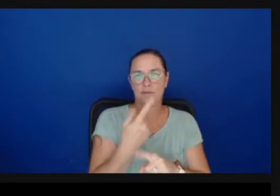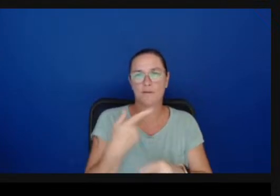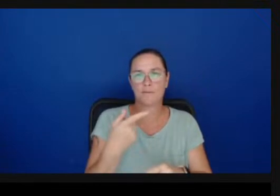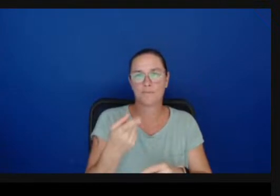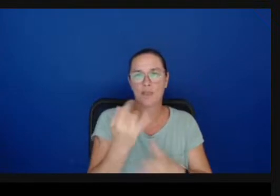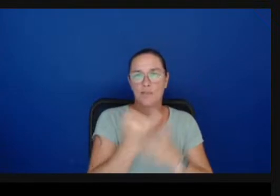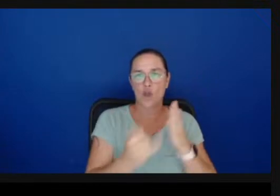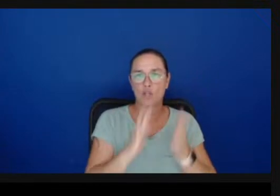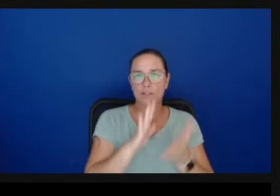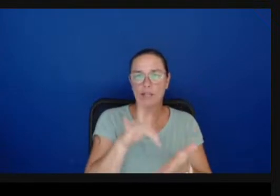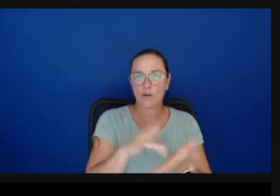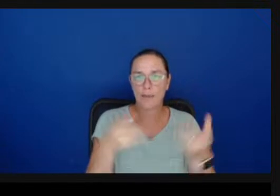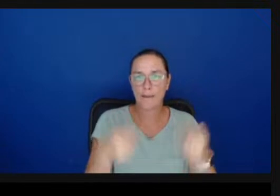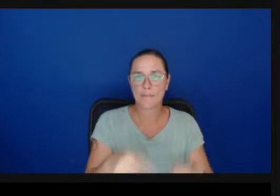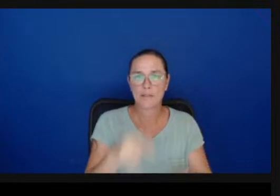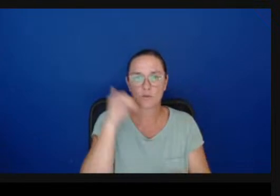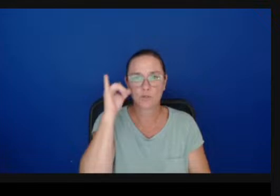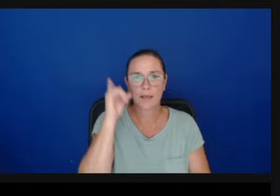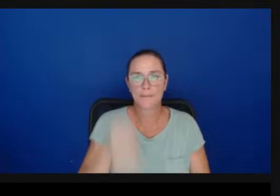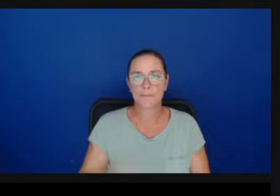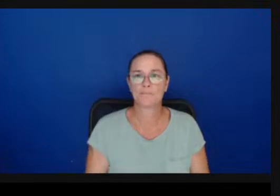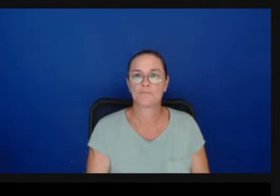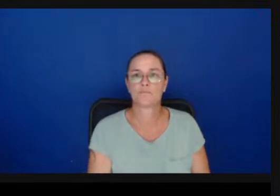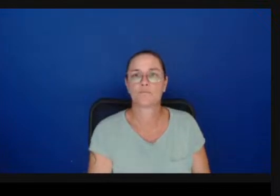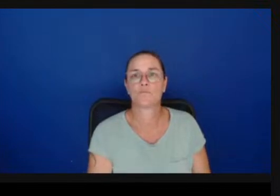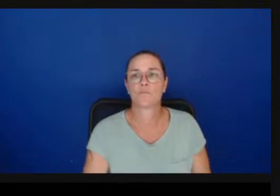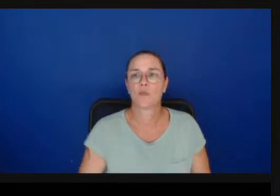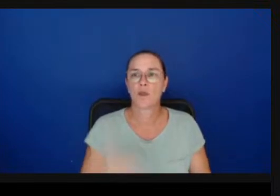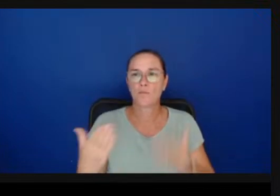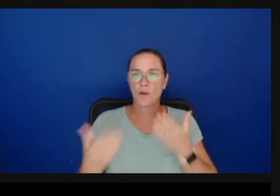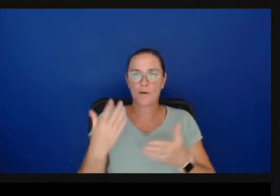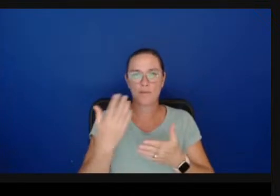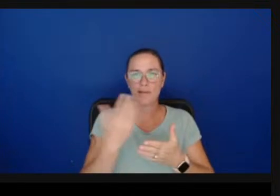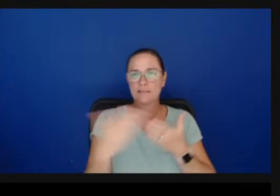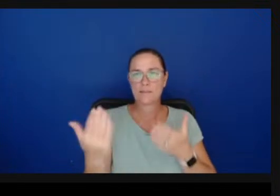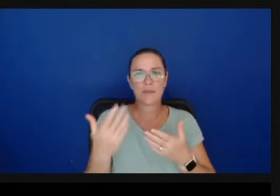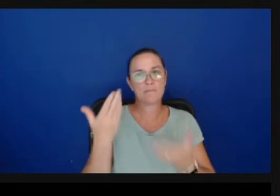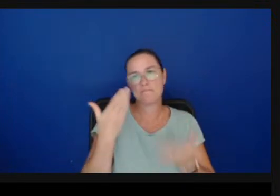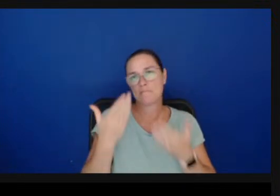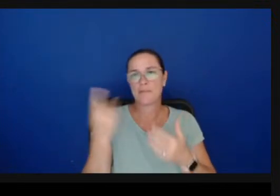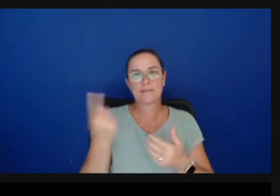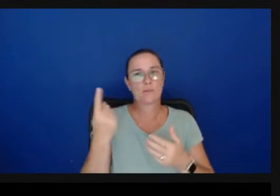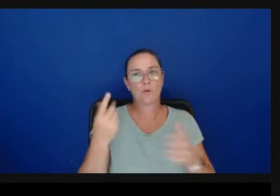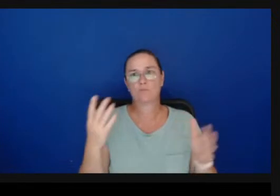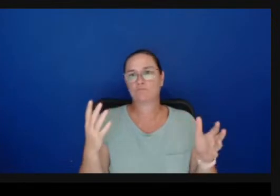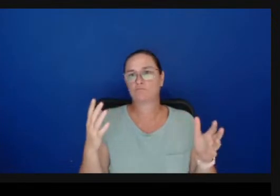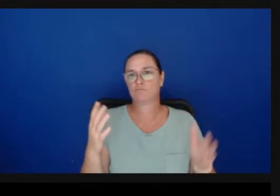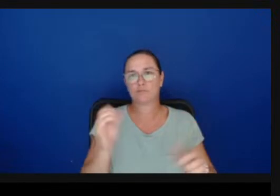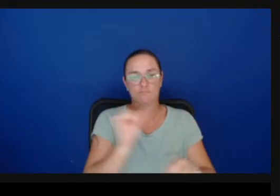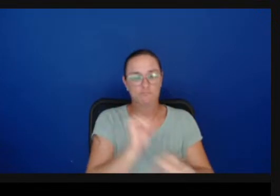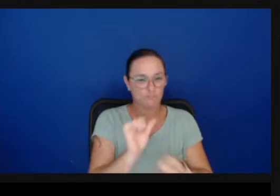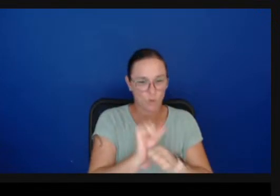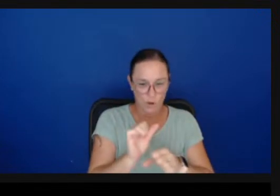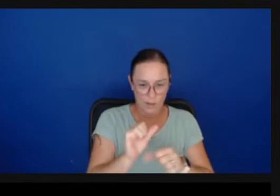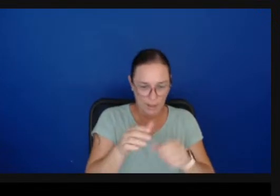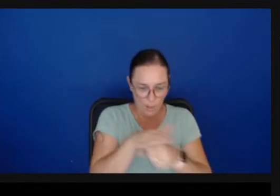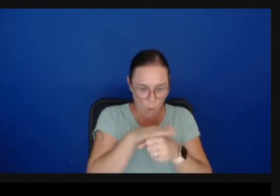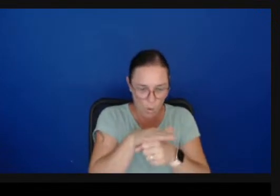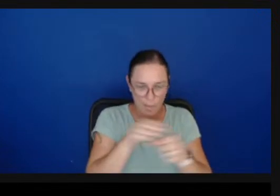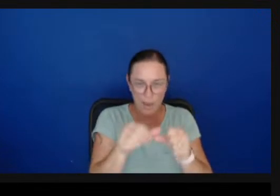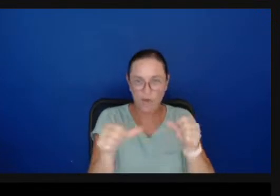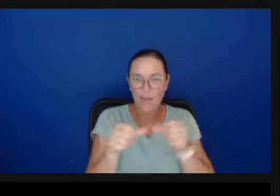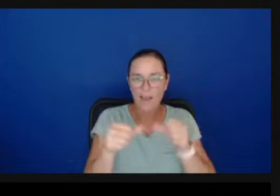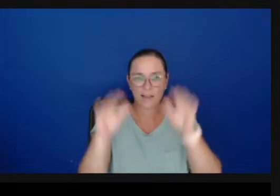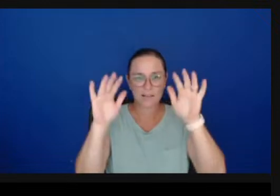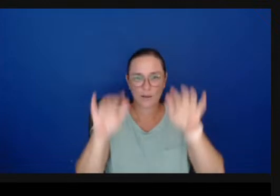occurred yesterday. So it's likely something localized. Maybe someone was doing some yard work nearby there or something. So we're not seeing it anywhere